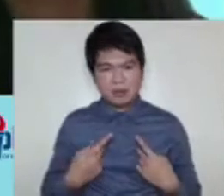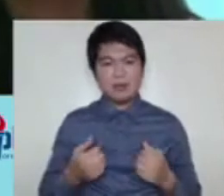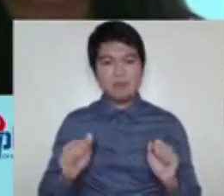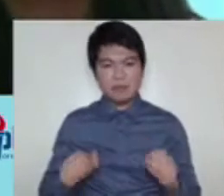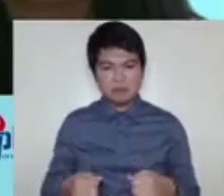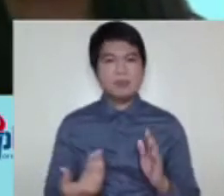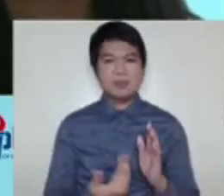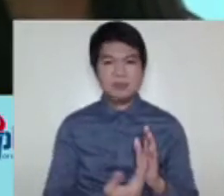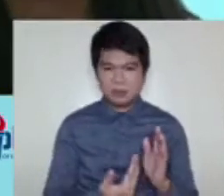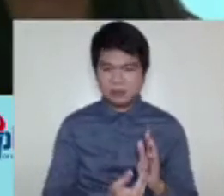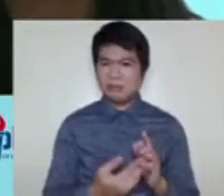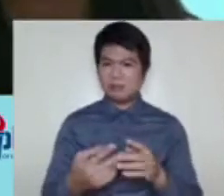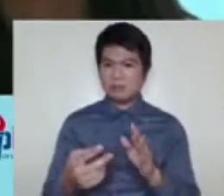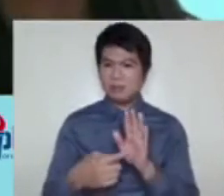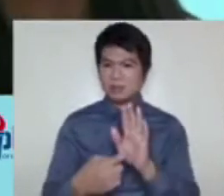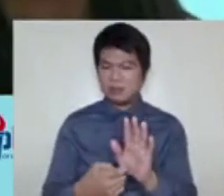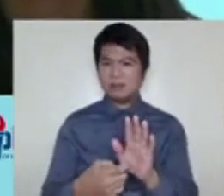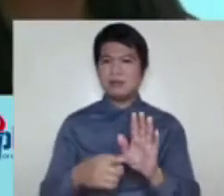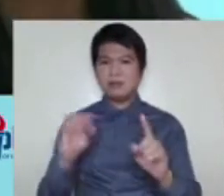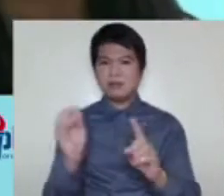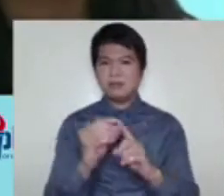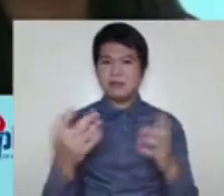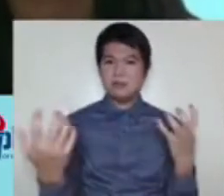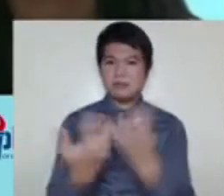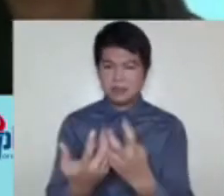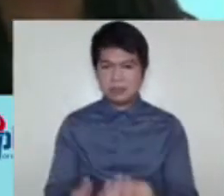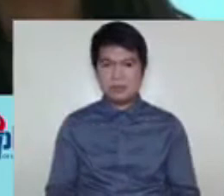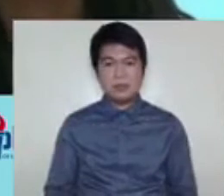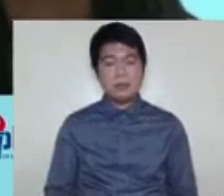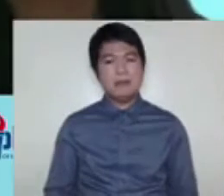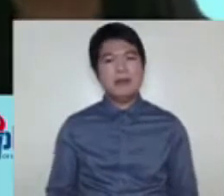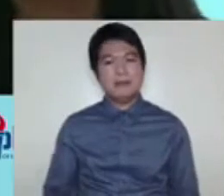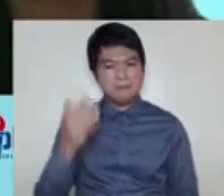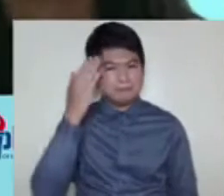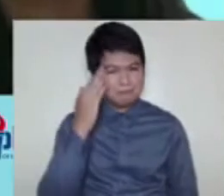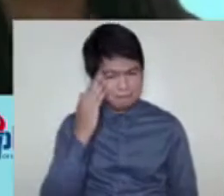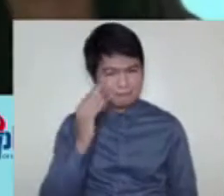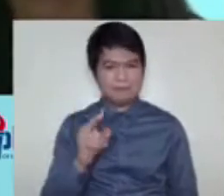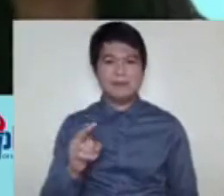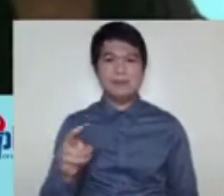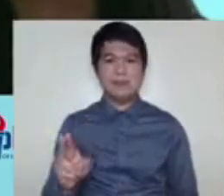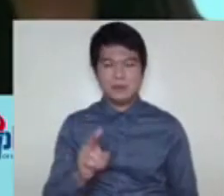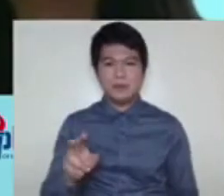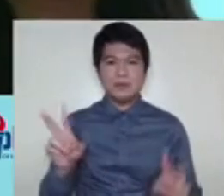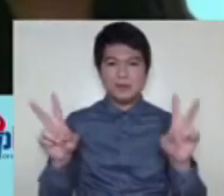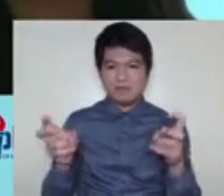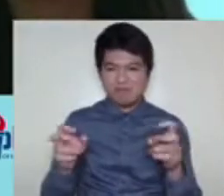this objective. But please again specify, provide annotations to support your other